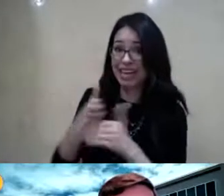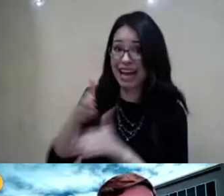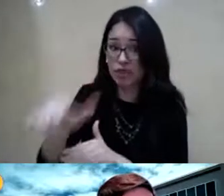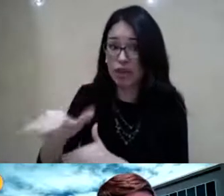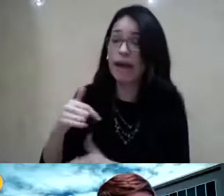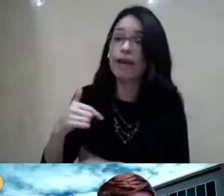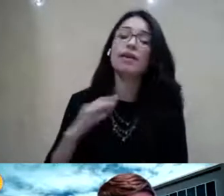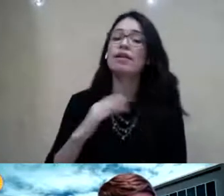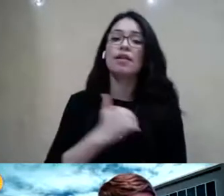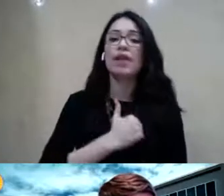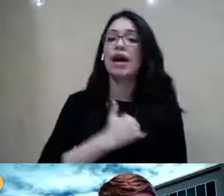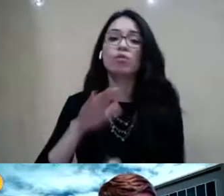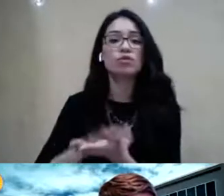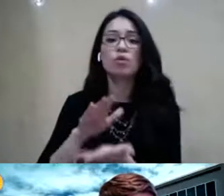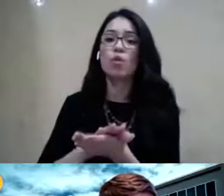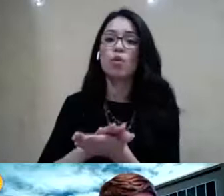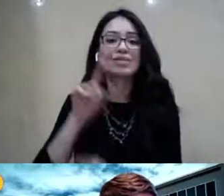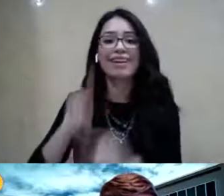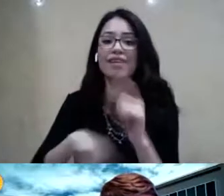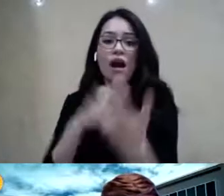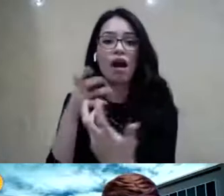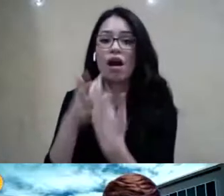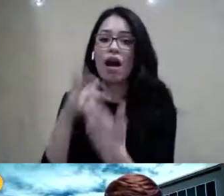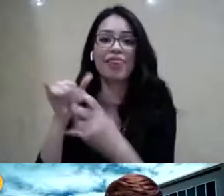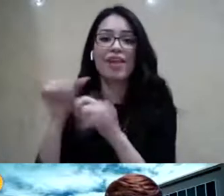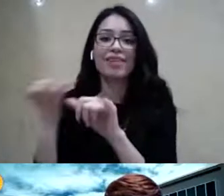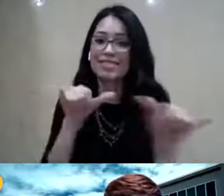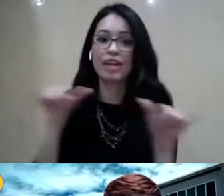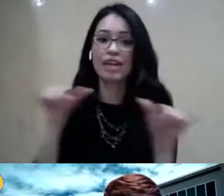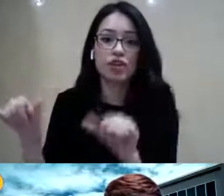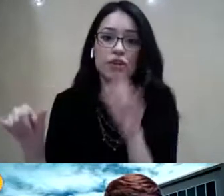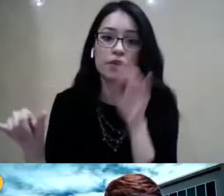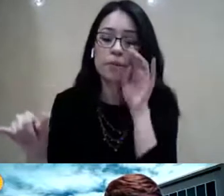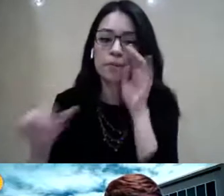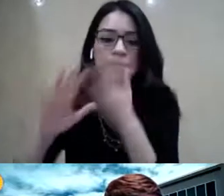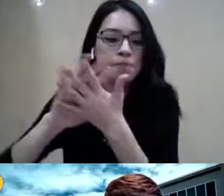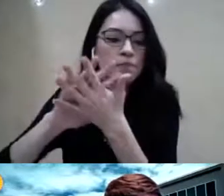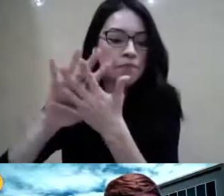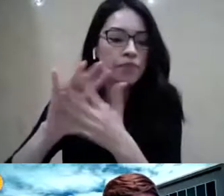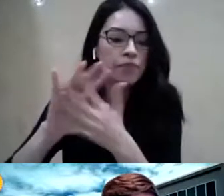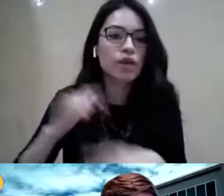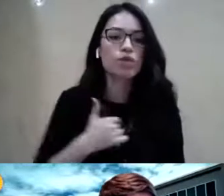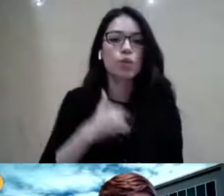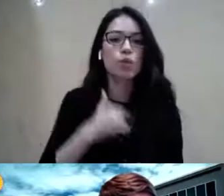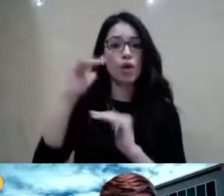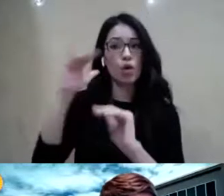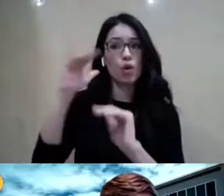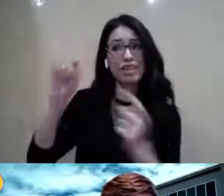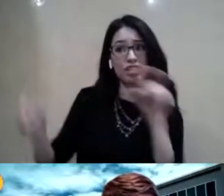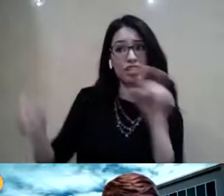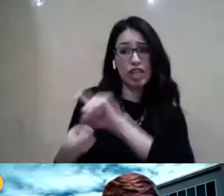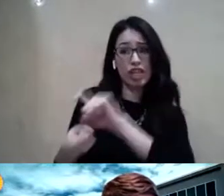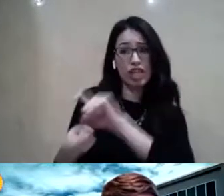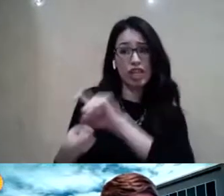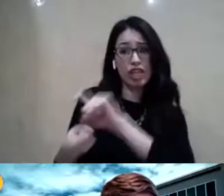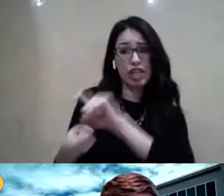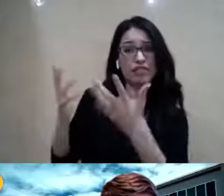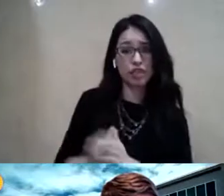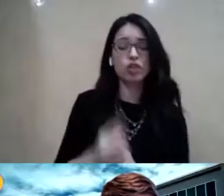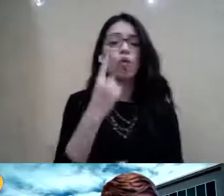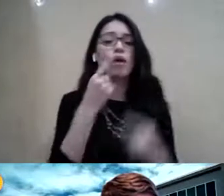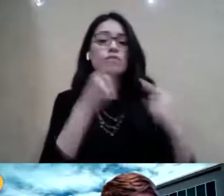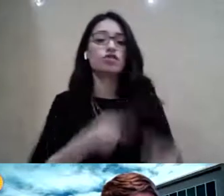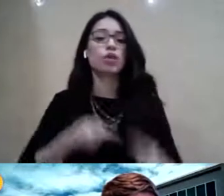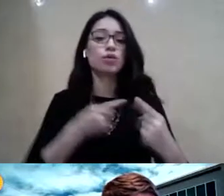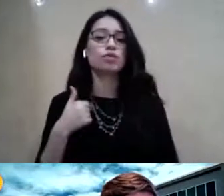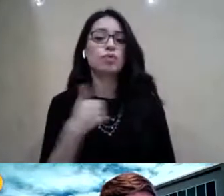because our community doesn't meet the COVID standard. So we hope that's changed. One of the struggles we have is those are